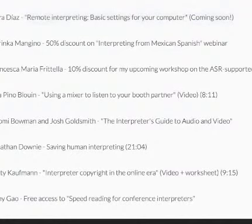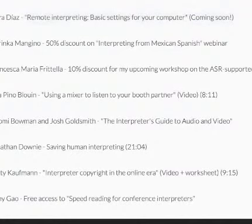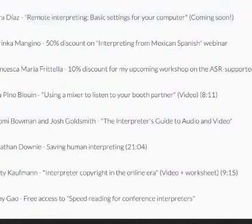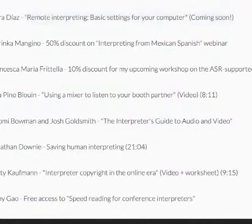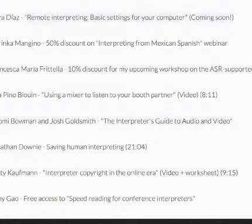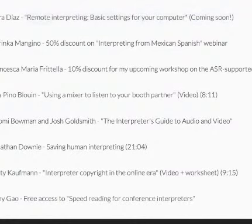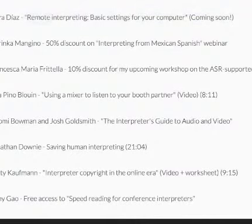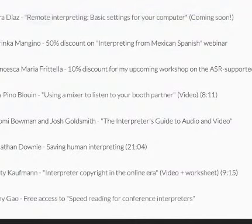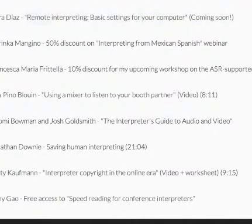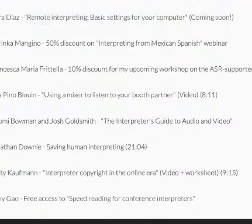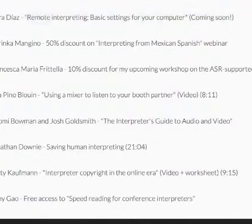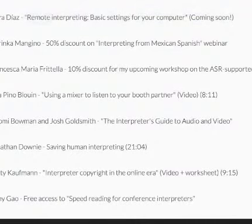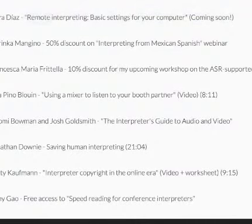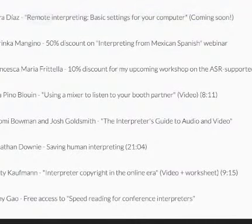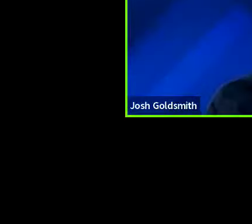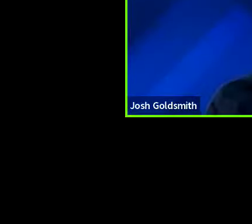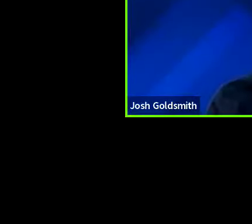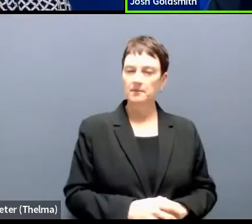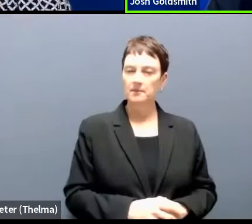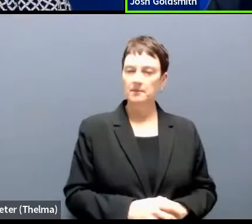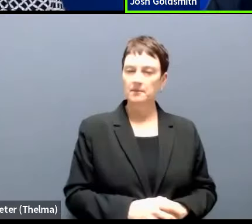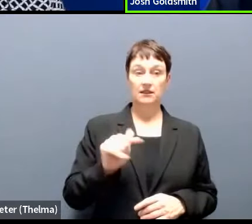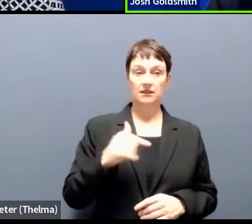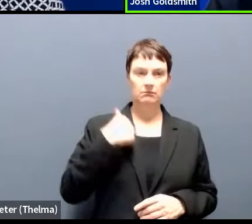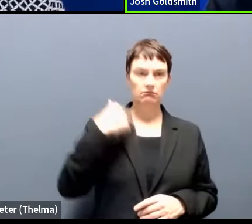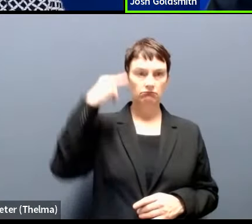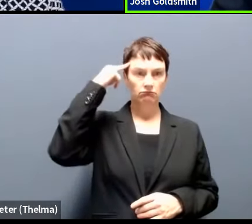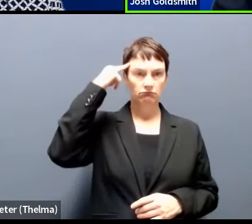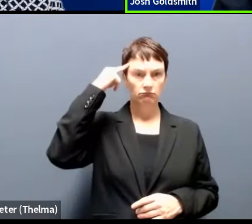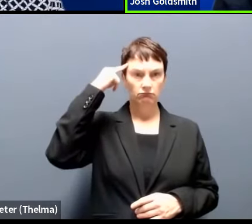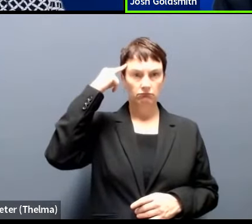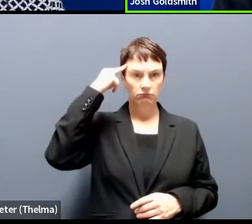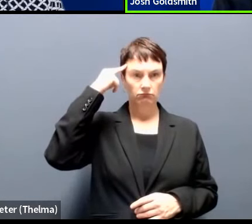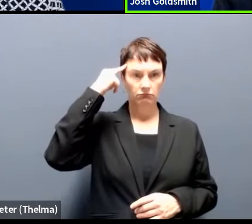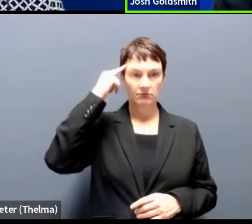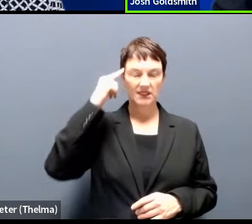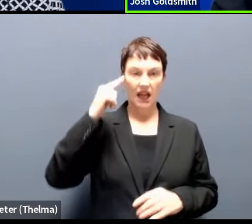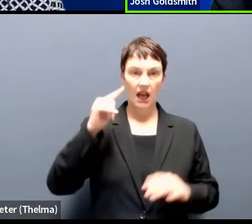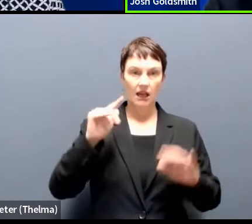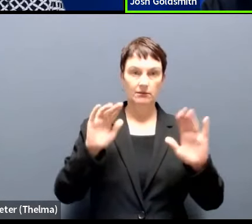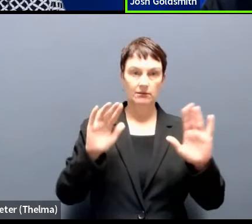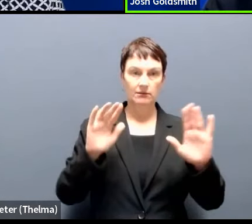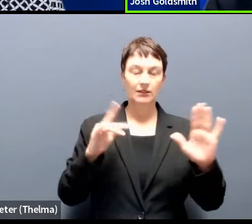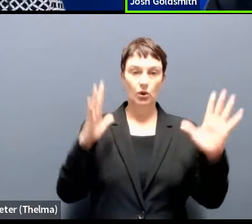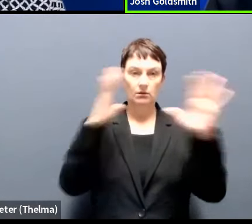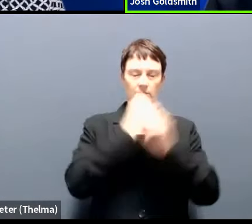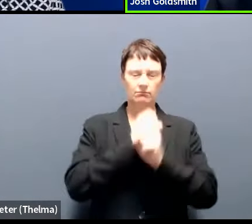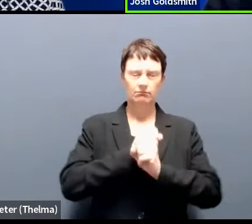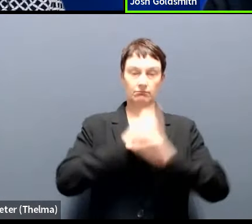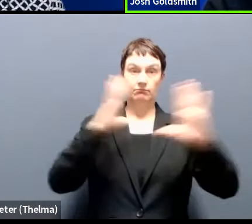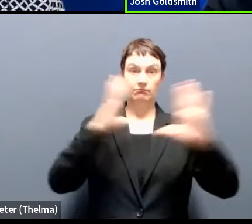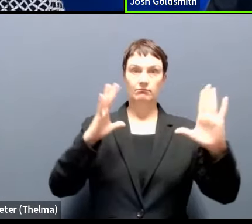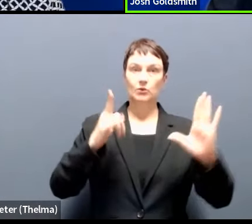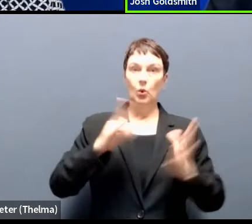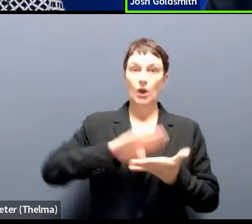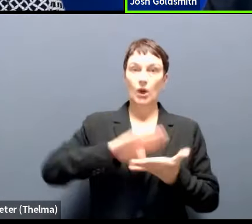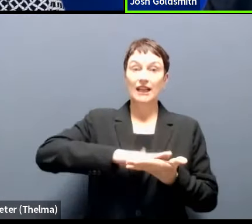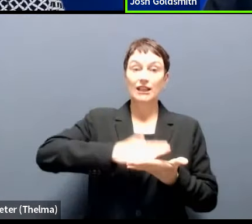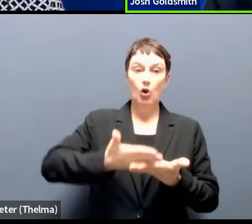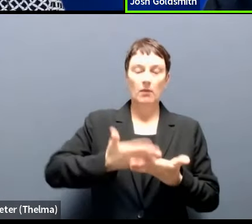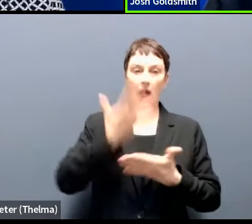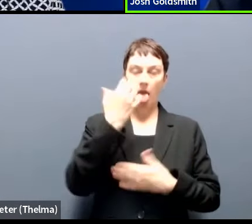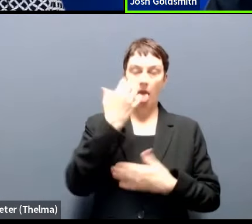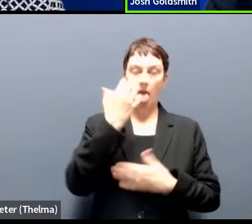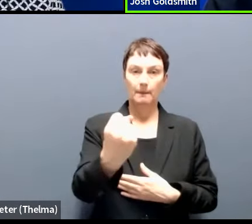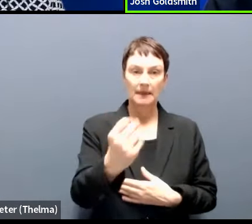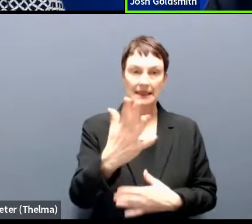we may have lost the sign language interpreters and I don't want that to happen. So I'll stop sharing my screen. Apologies for that. I